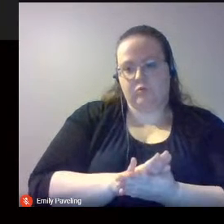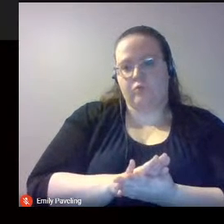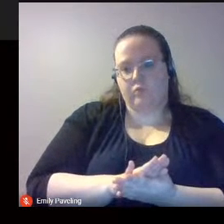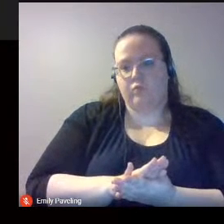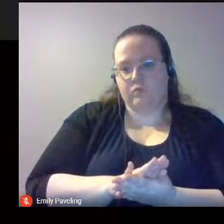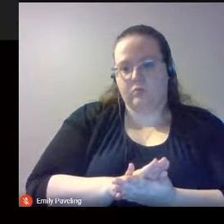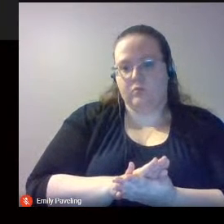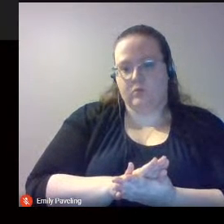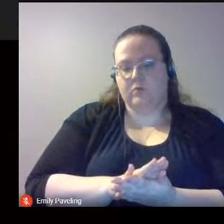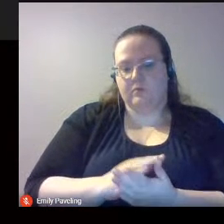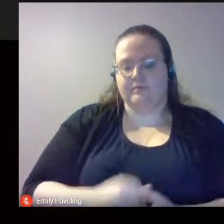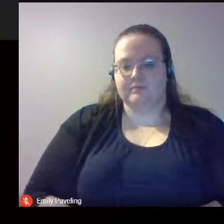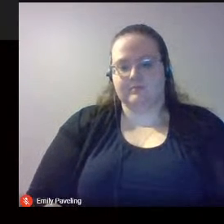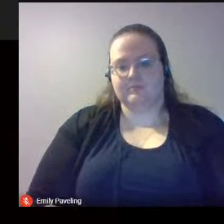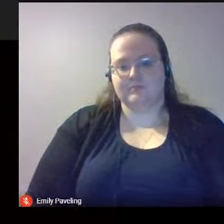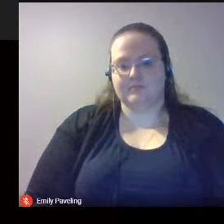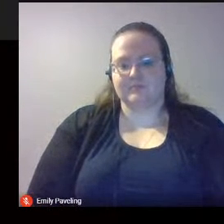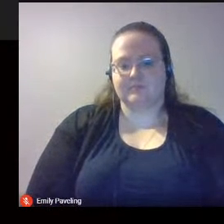school.